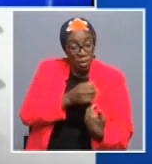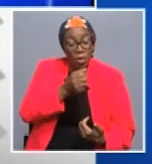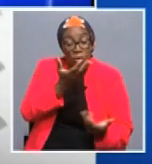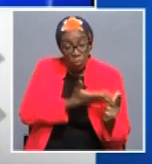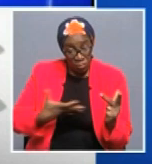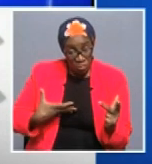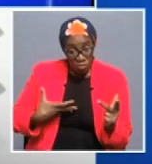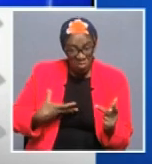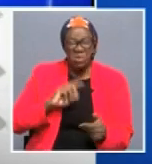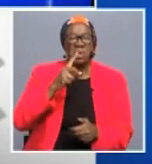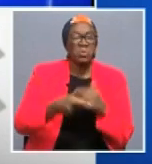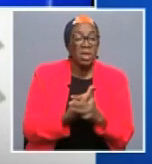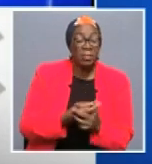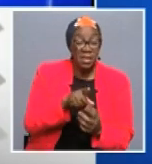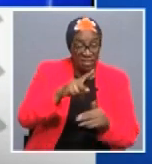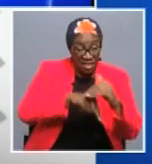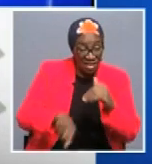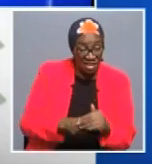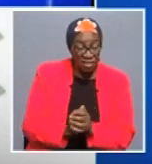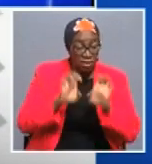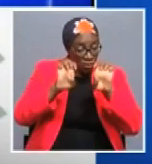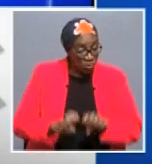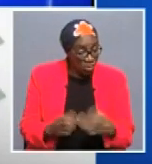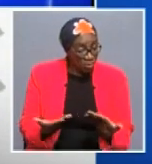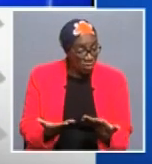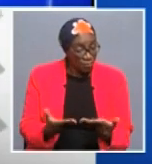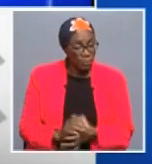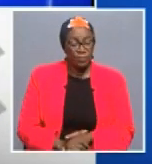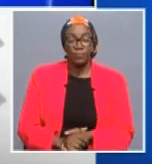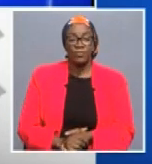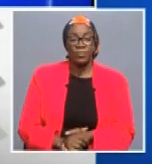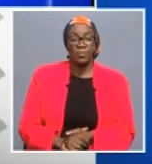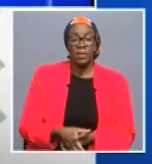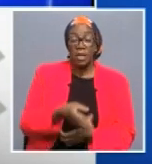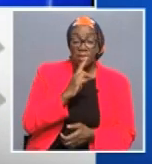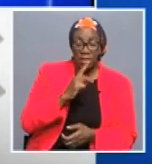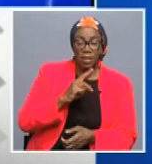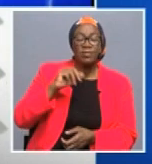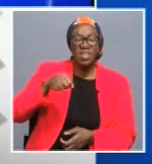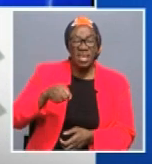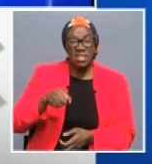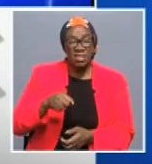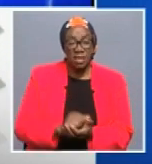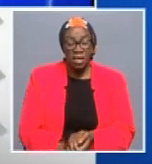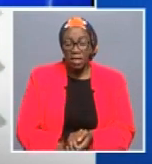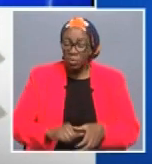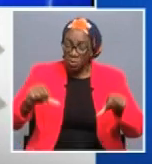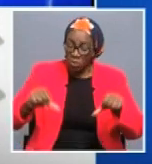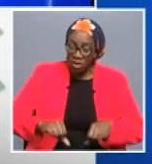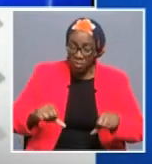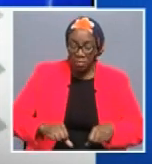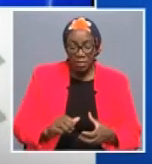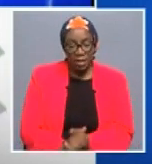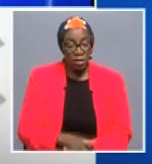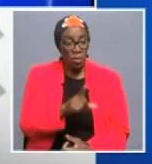The consequences would have been disastrous. And I'm saying this because Ethiopia is not a state